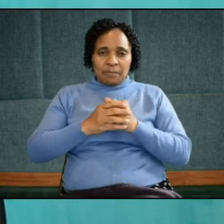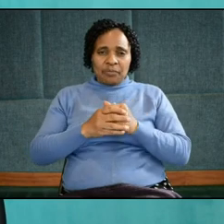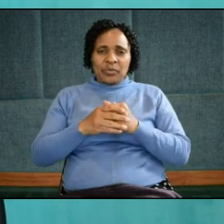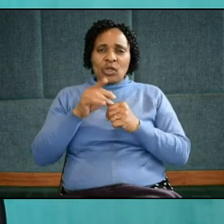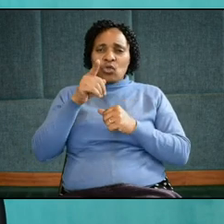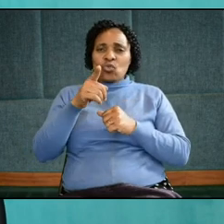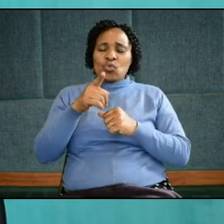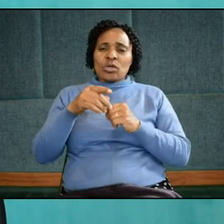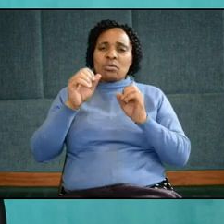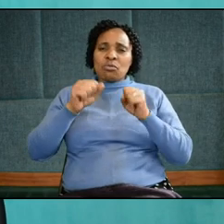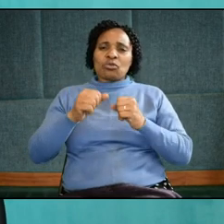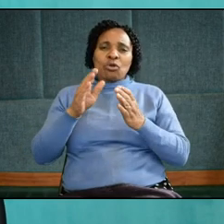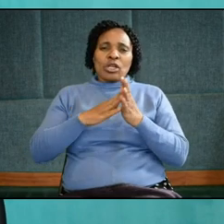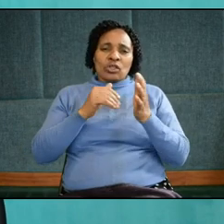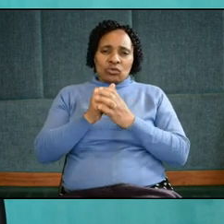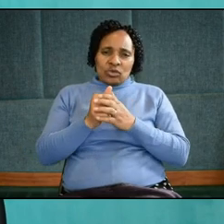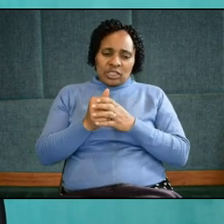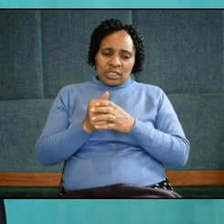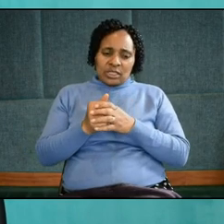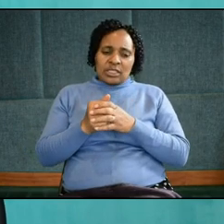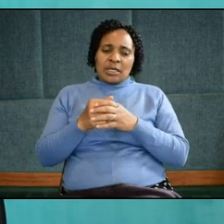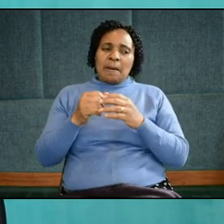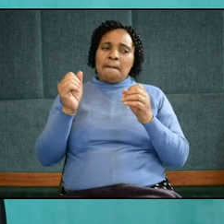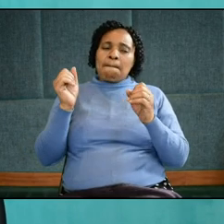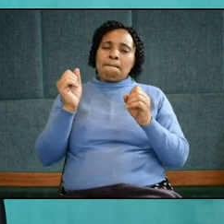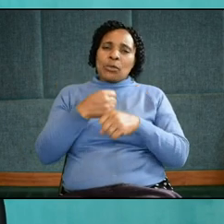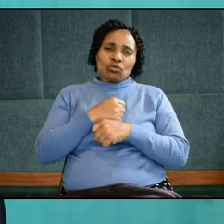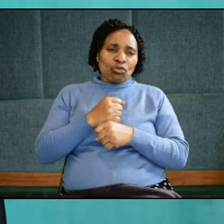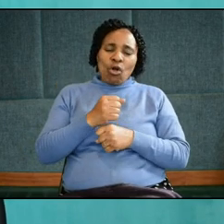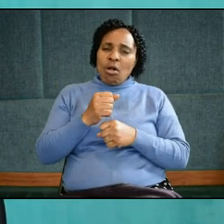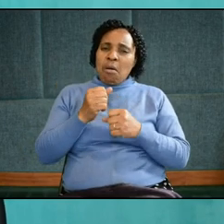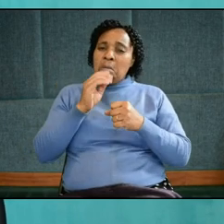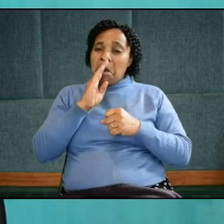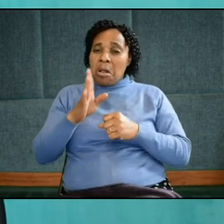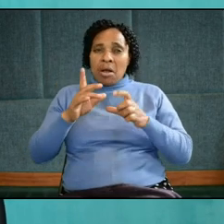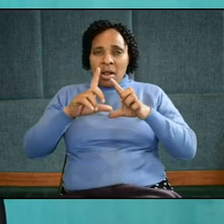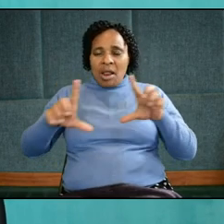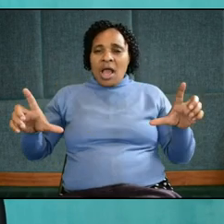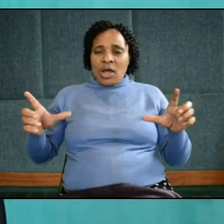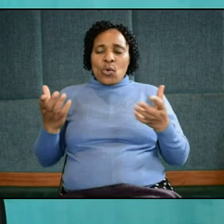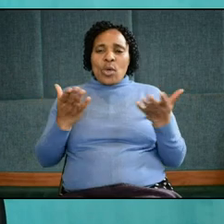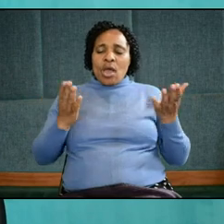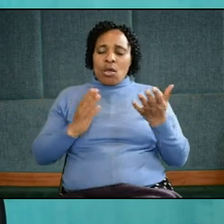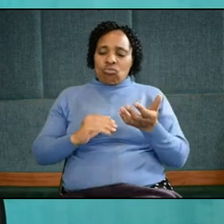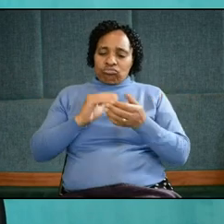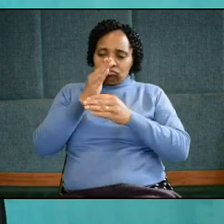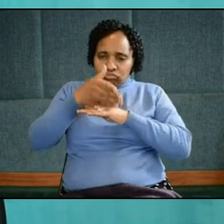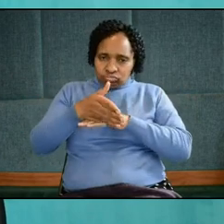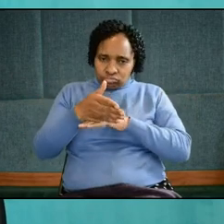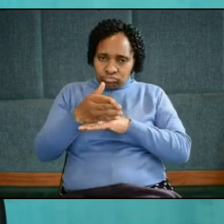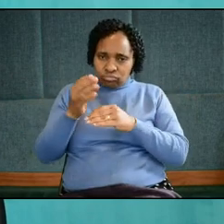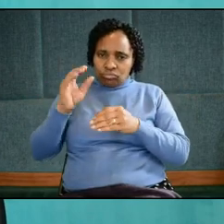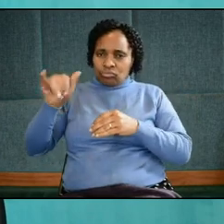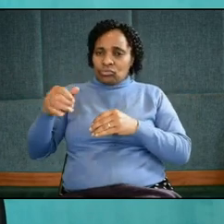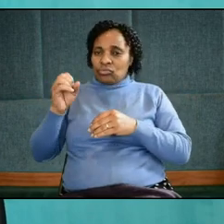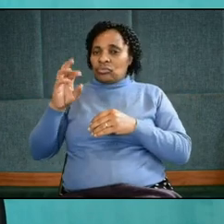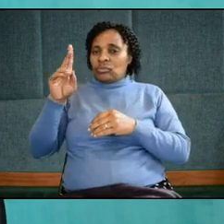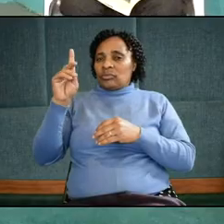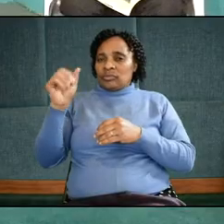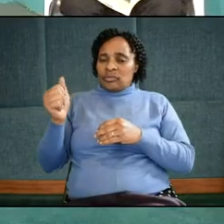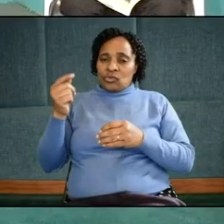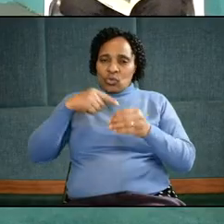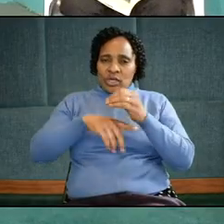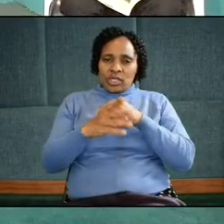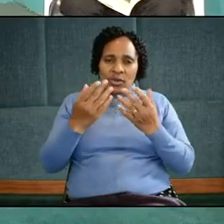that you will certainly be destroyed. You will not live long in the land that you are crossing the Jordan to enter and possess."